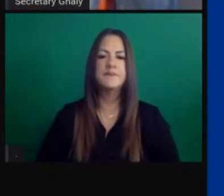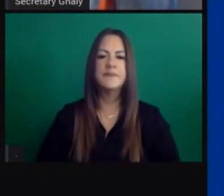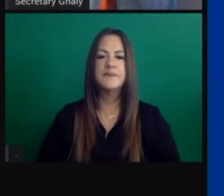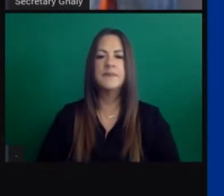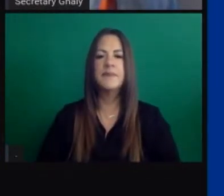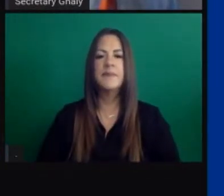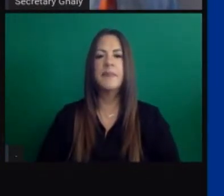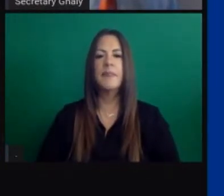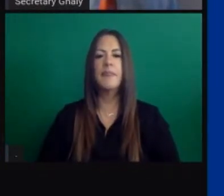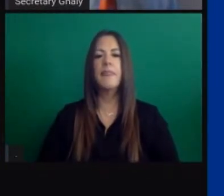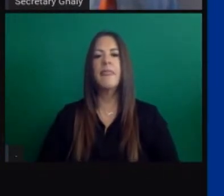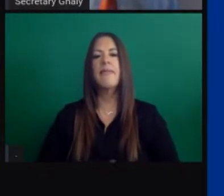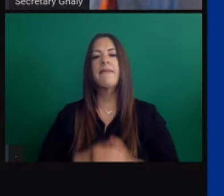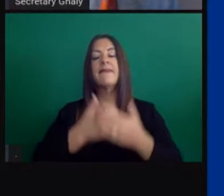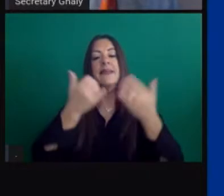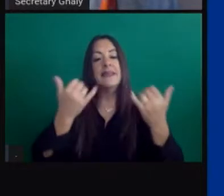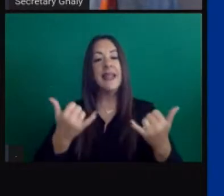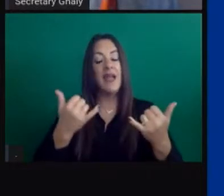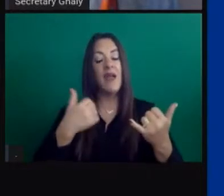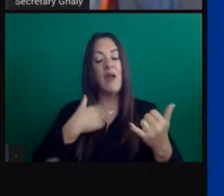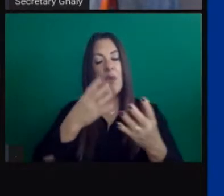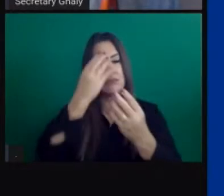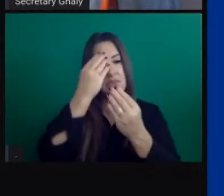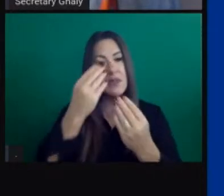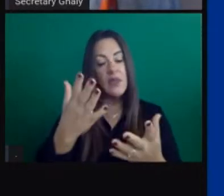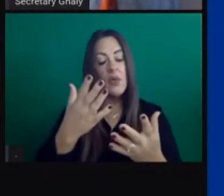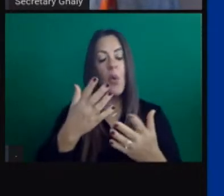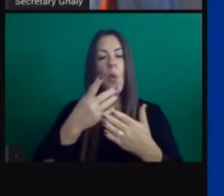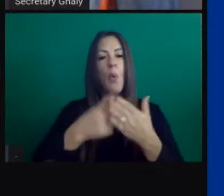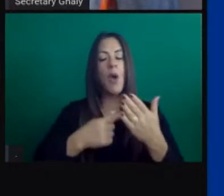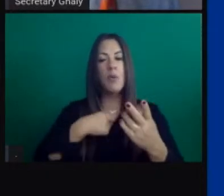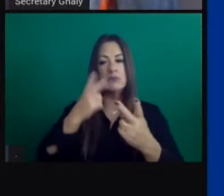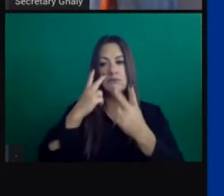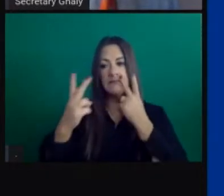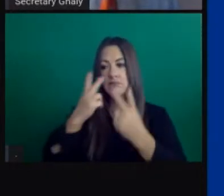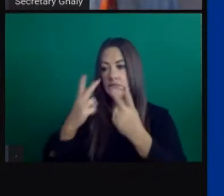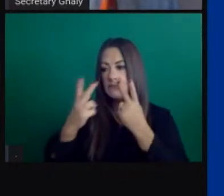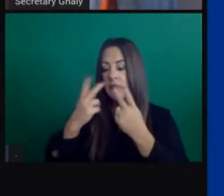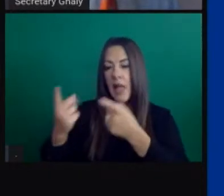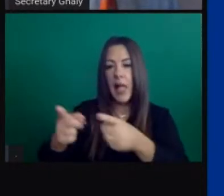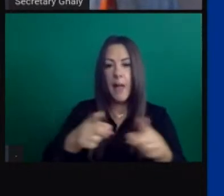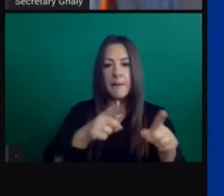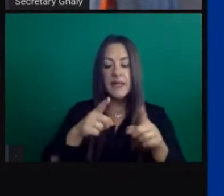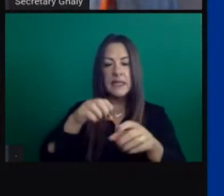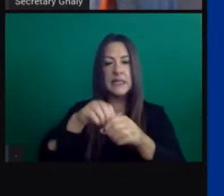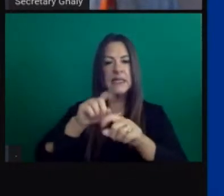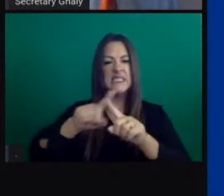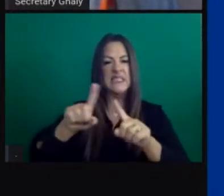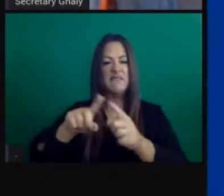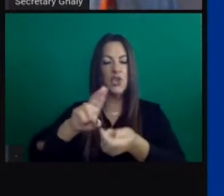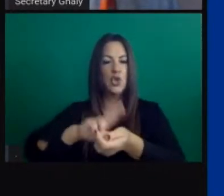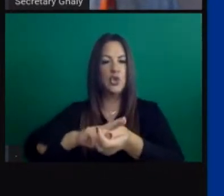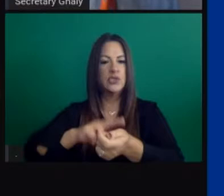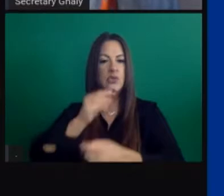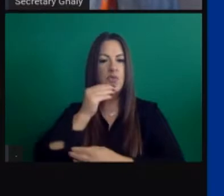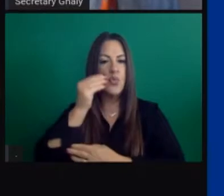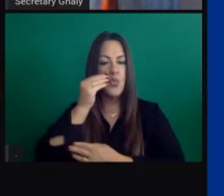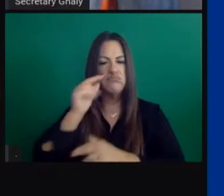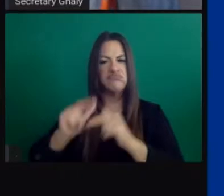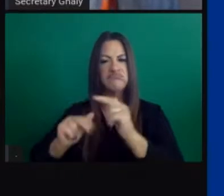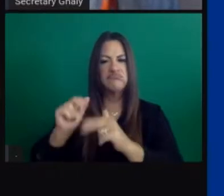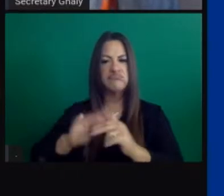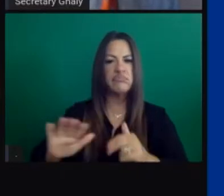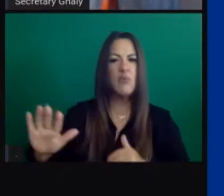I wanted to take a moment also to highlight what we've been seeing in our skilled nursing facilities. I think many of you have followed with